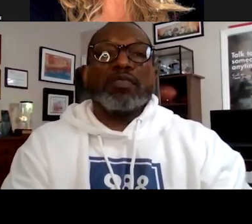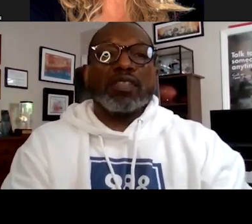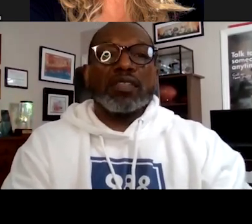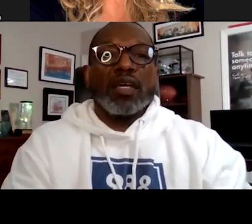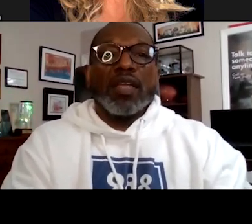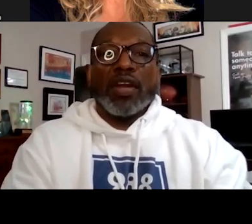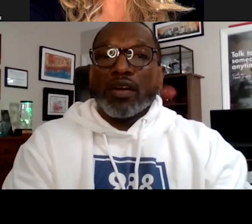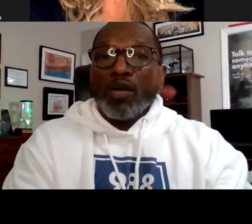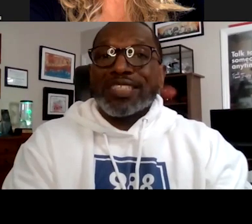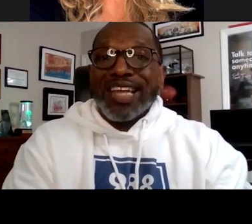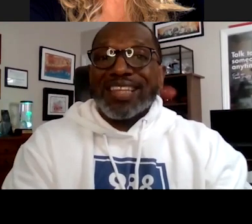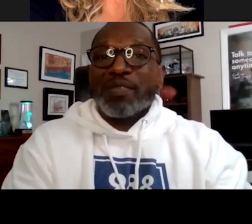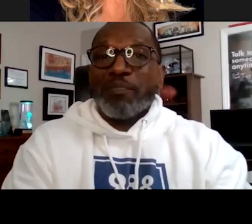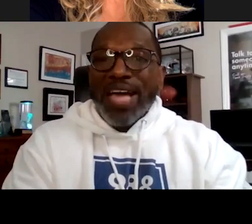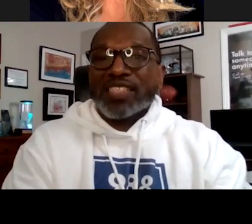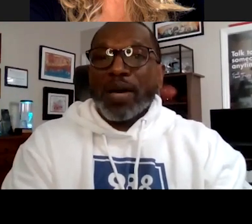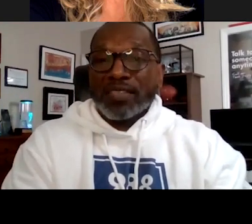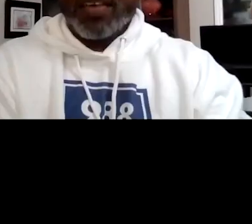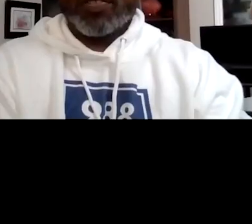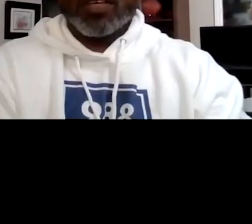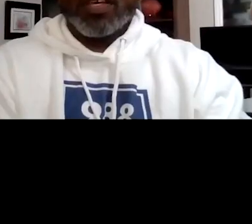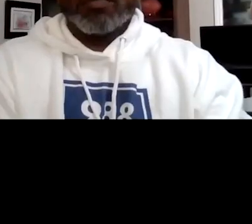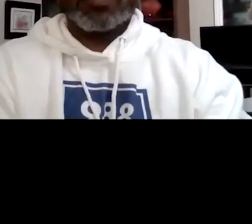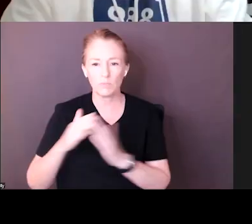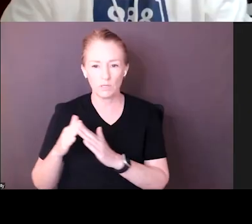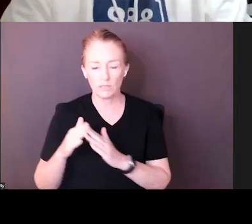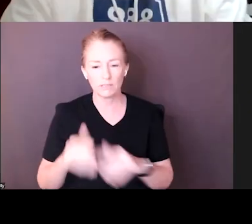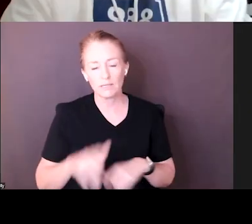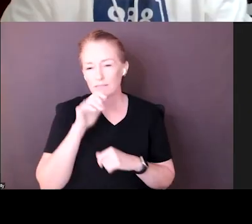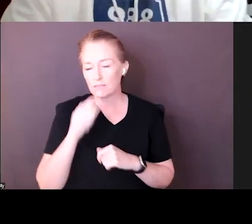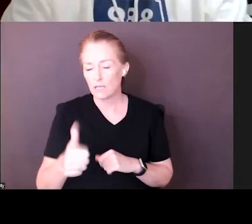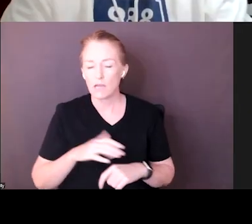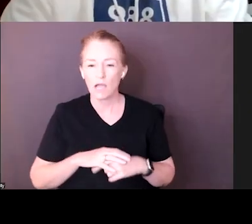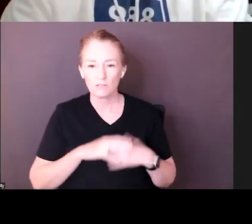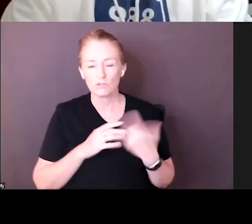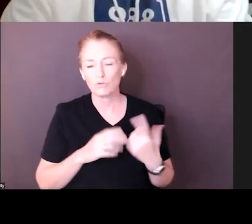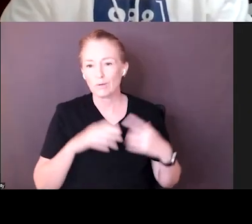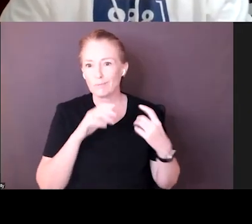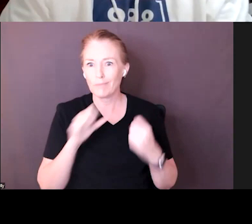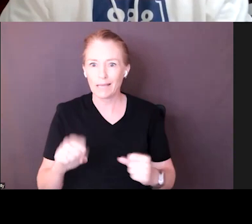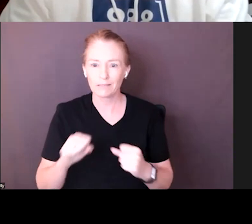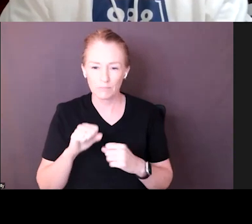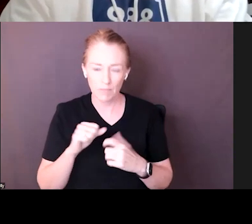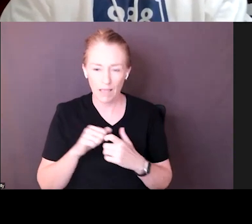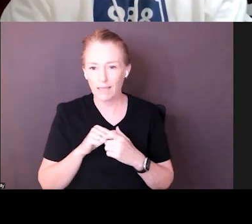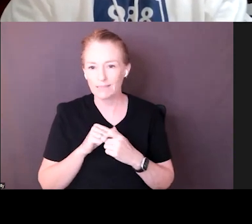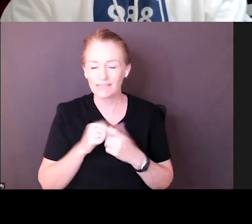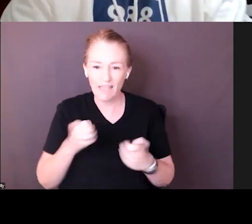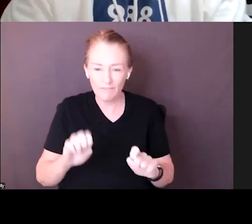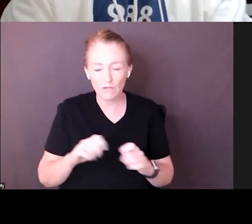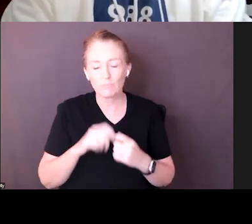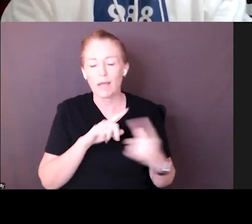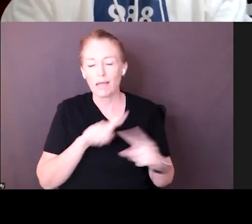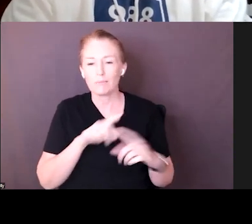all communities, and that our goal is not to maximize effort, but to maximize impact. Whatever our outreach, it should be focused